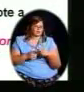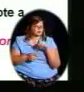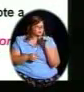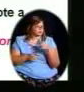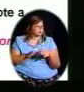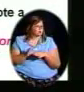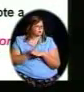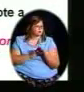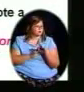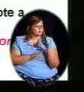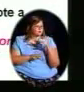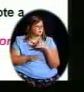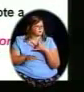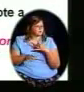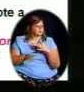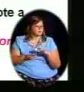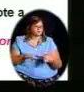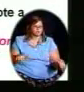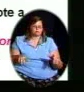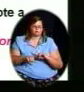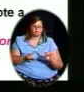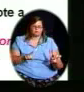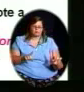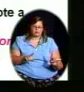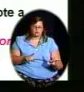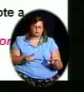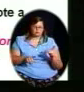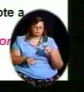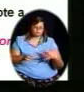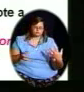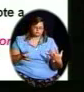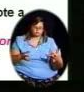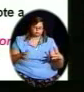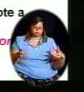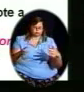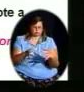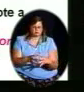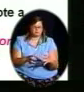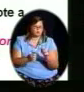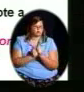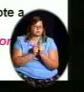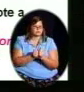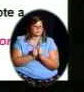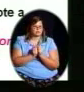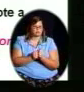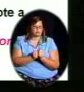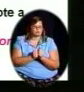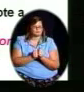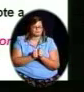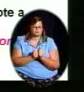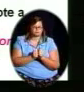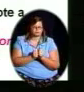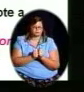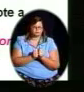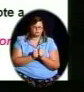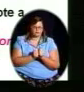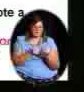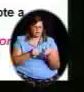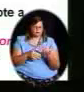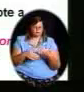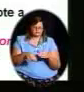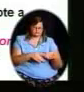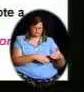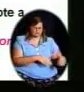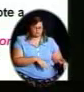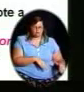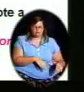we know that they all weave together, but because we need to write plans related to these strategic directions, we've kind of divvied them up. So you